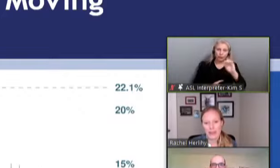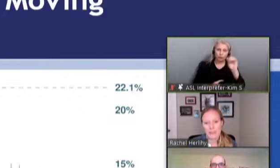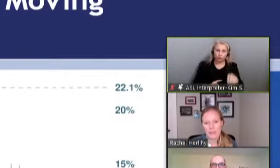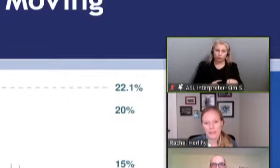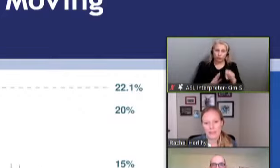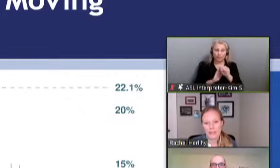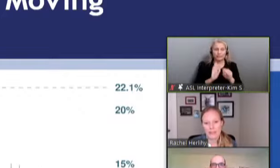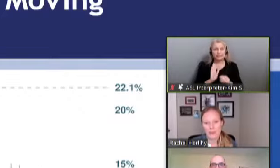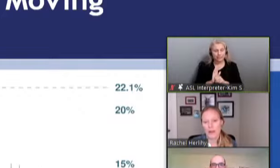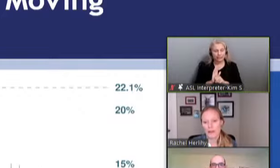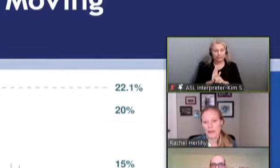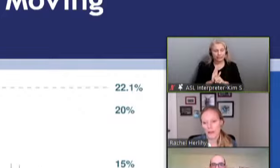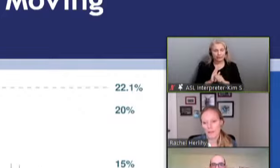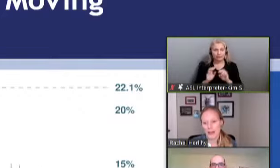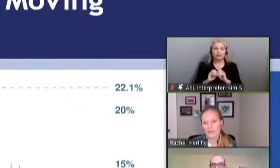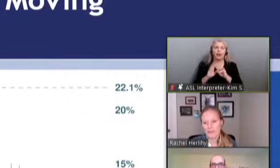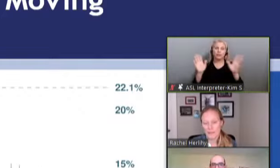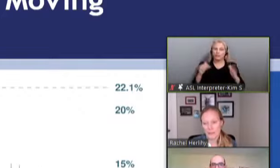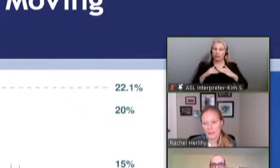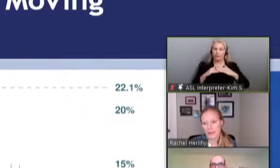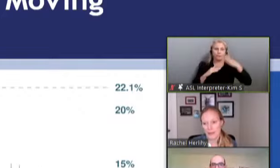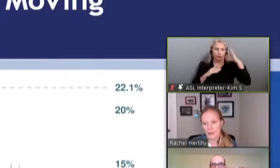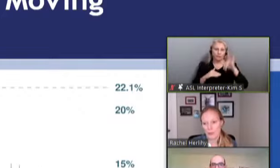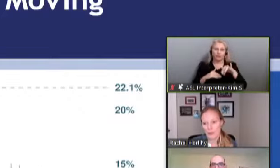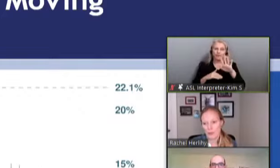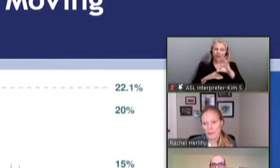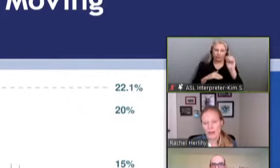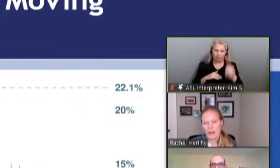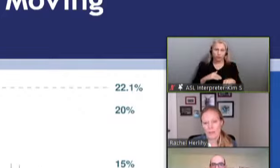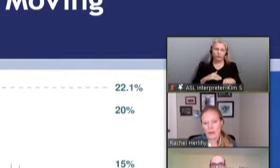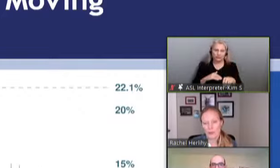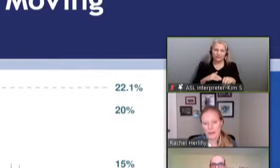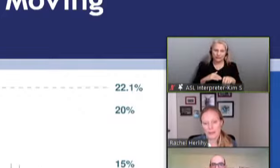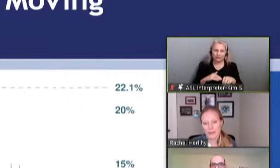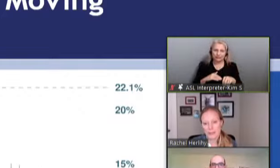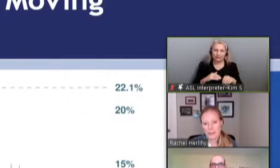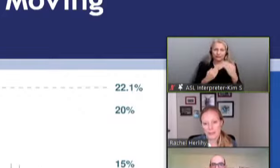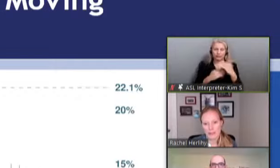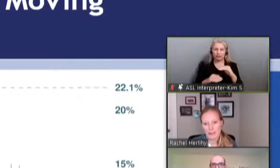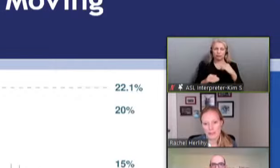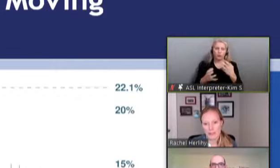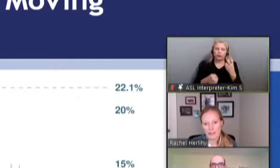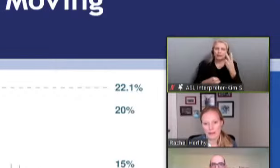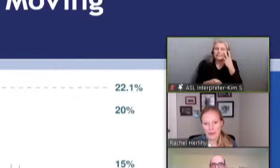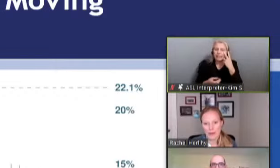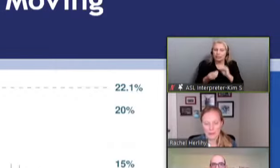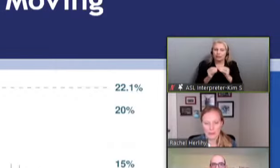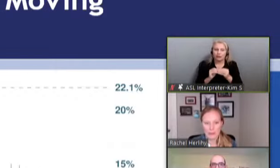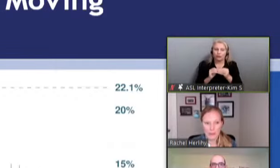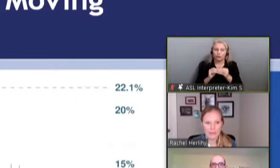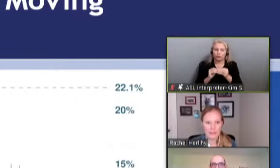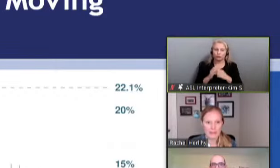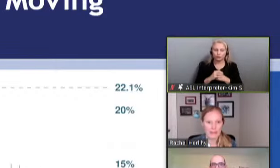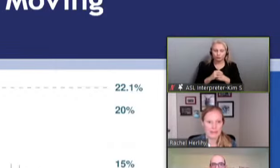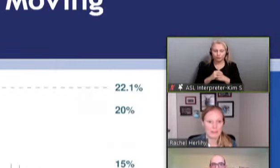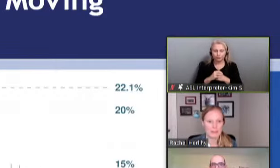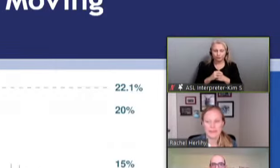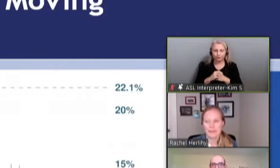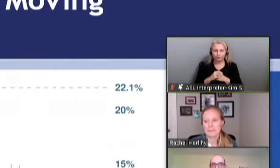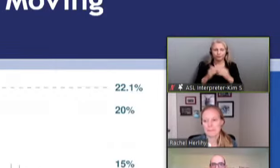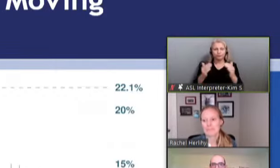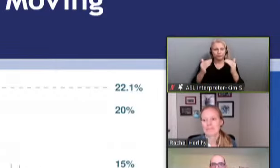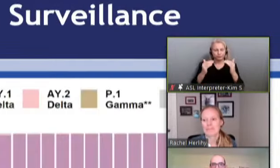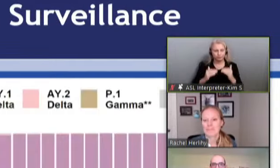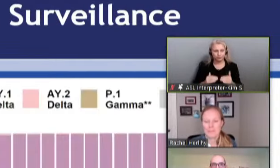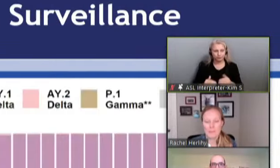state, which is obviously well above that 5% threshold that we want to see the numbers here in Colorado. Next slide,